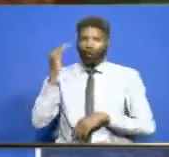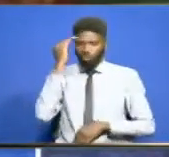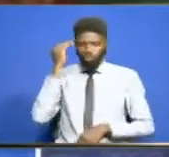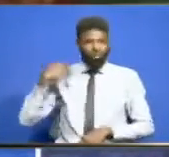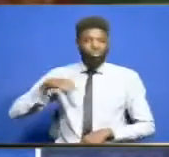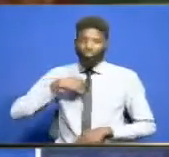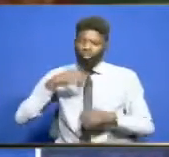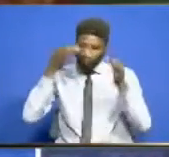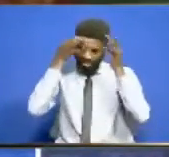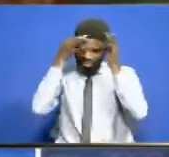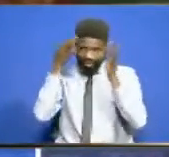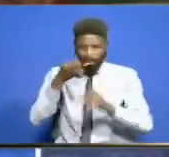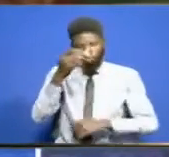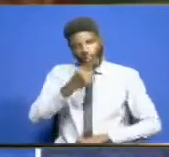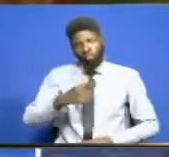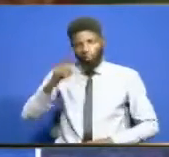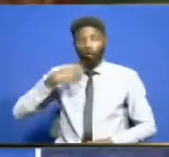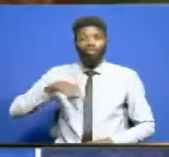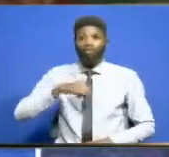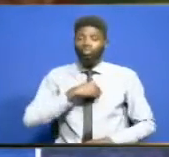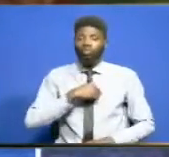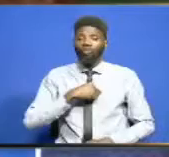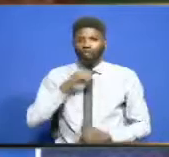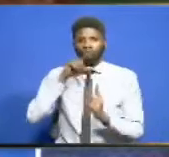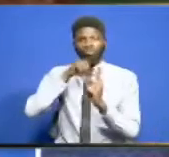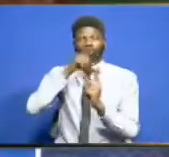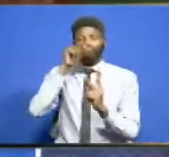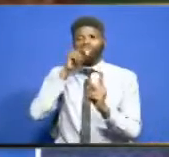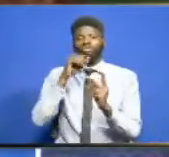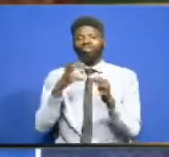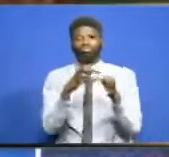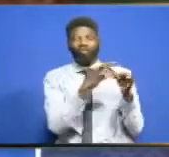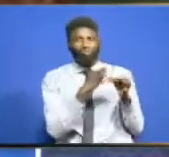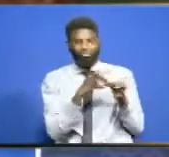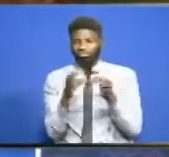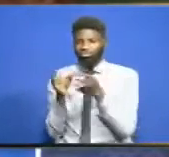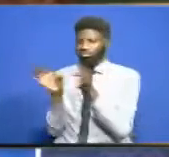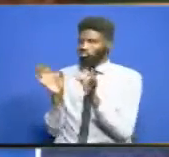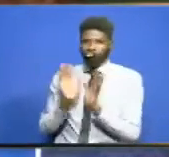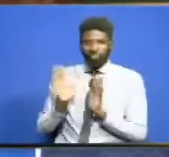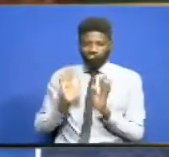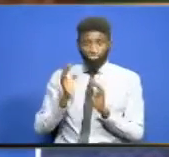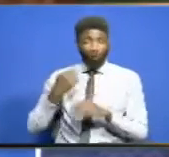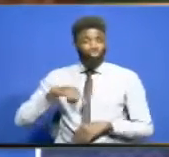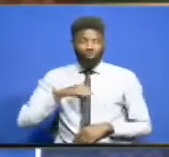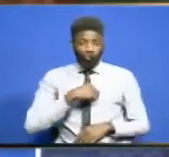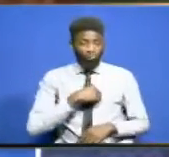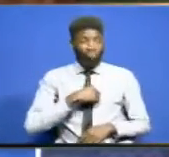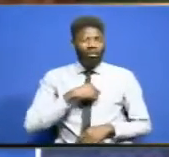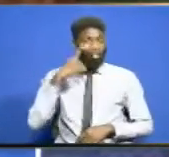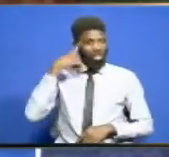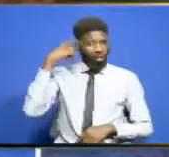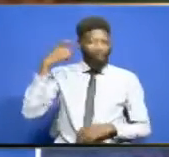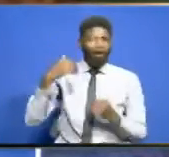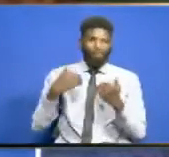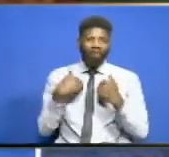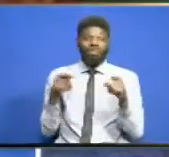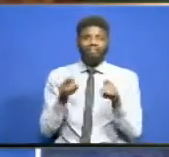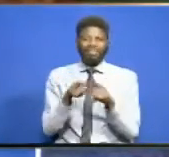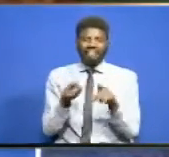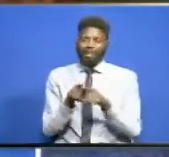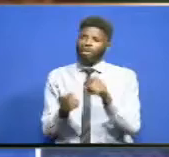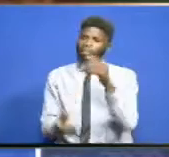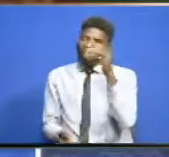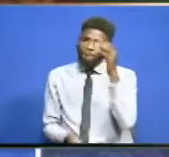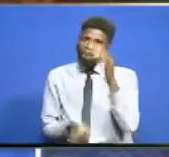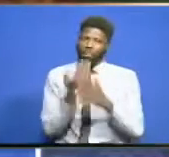moment, that we chose unity over division, that we dreamt of and birthed a happier, more